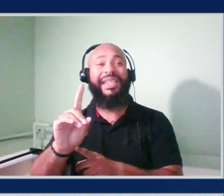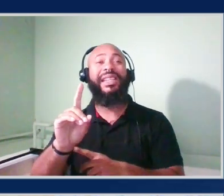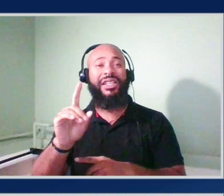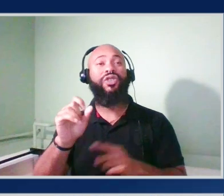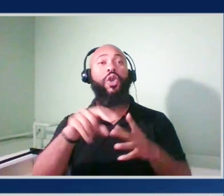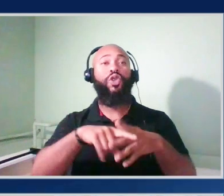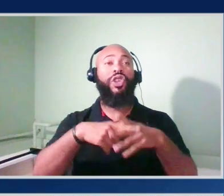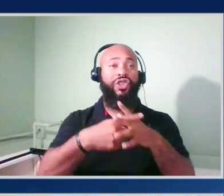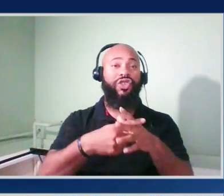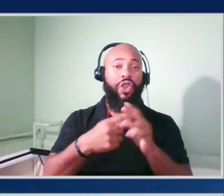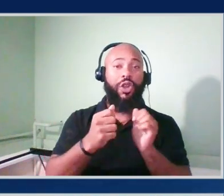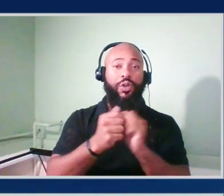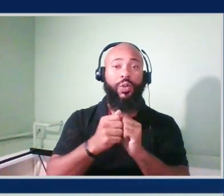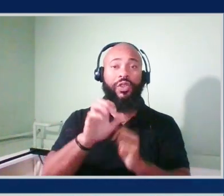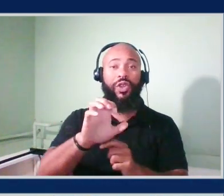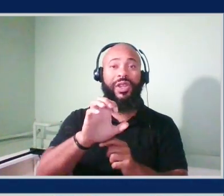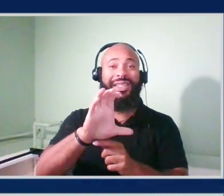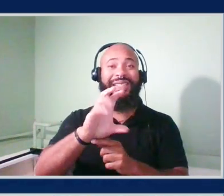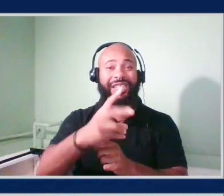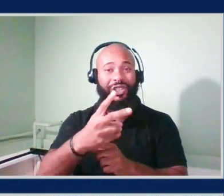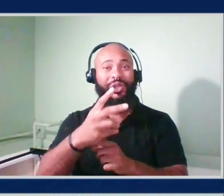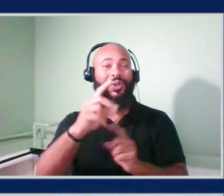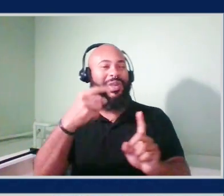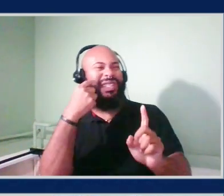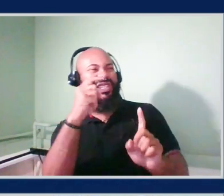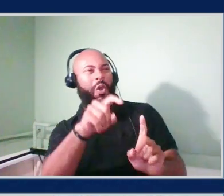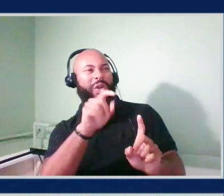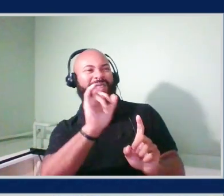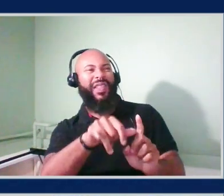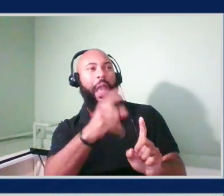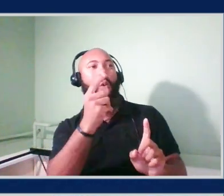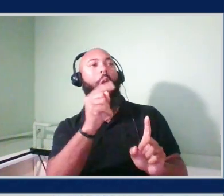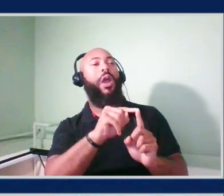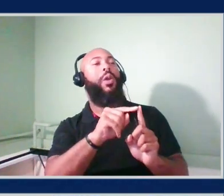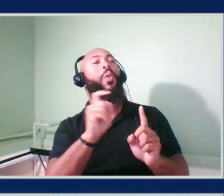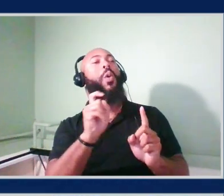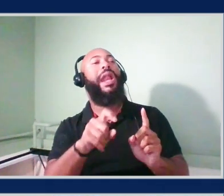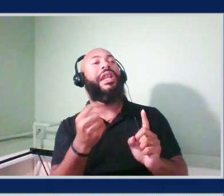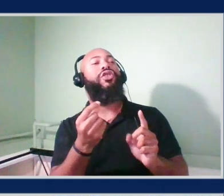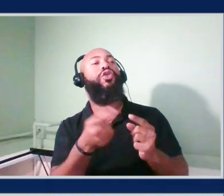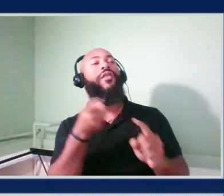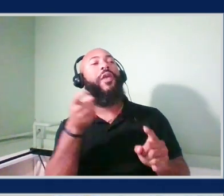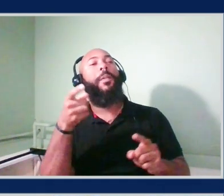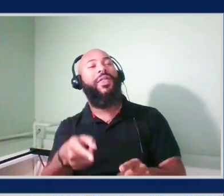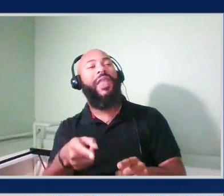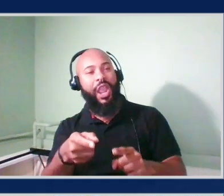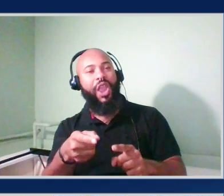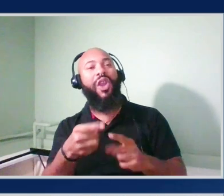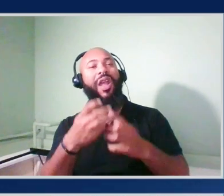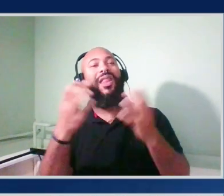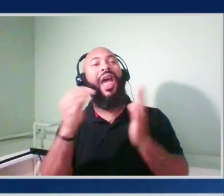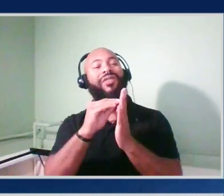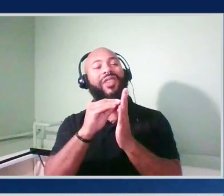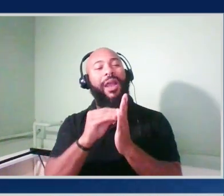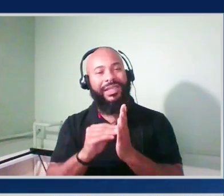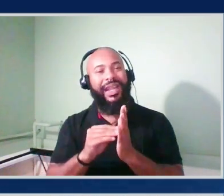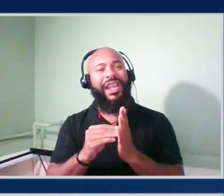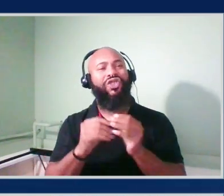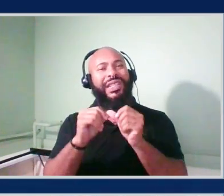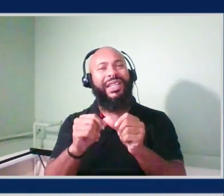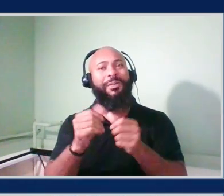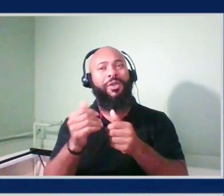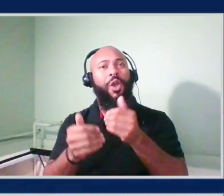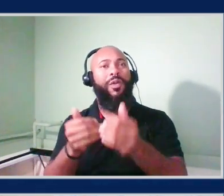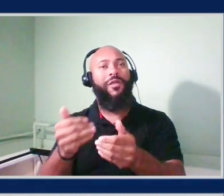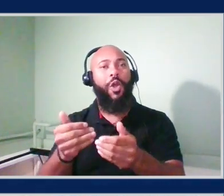your EC2 instance and being like, that's the one. What do I need to do from there? And there's a lot of documentation to continue forward, but also it